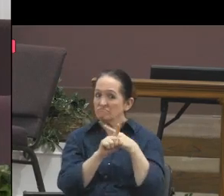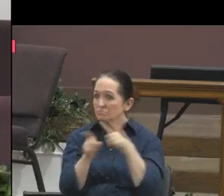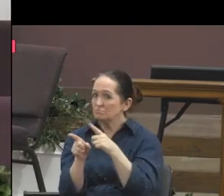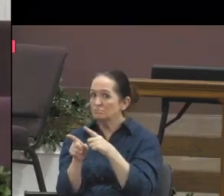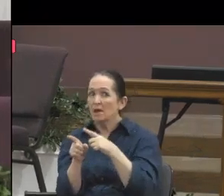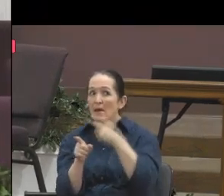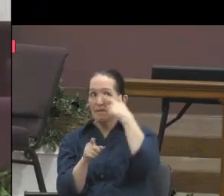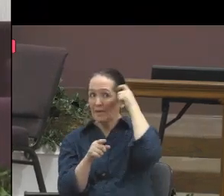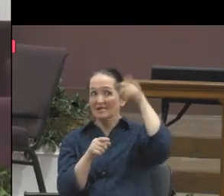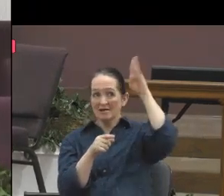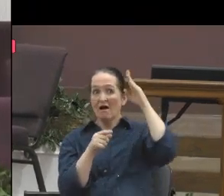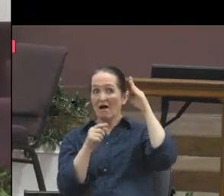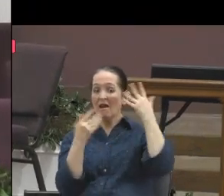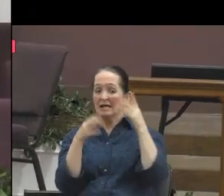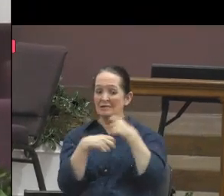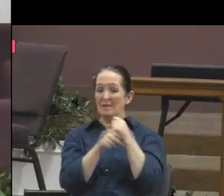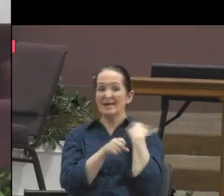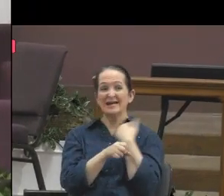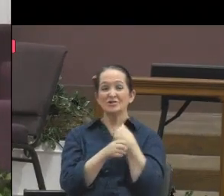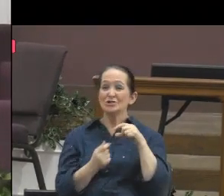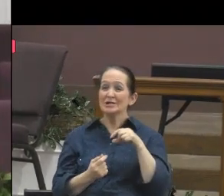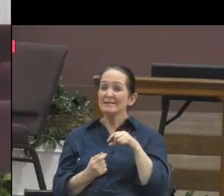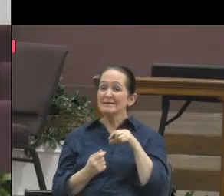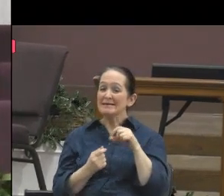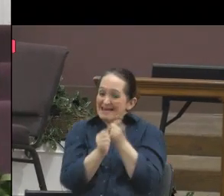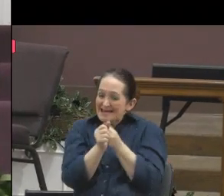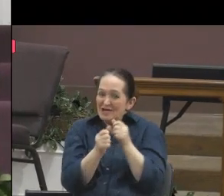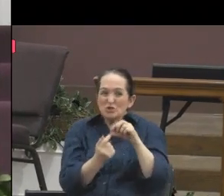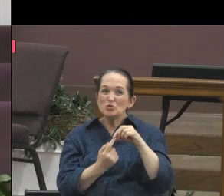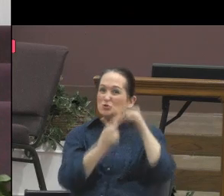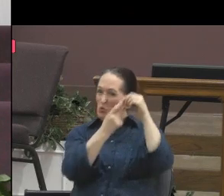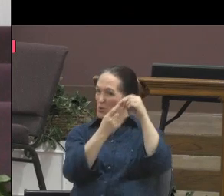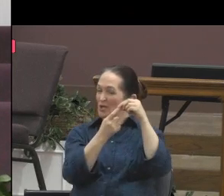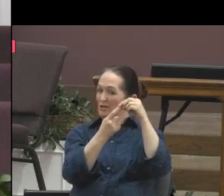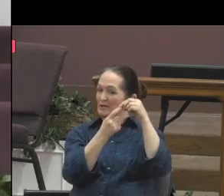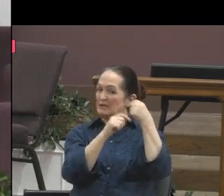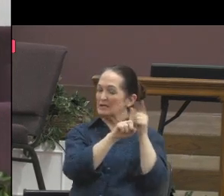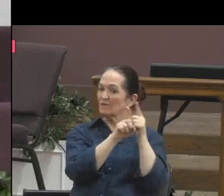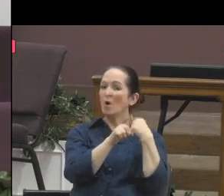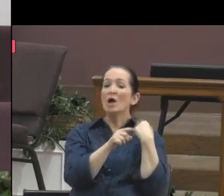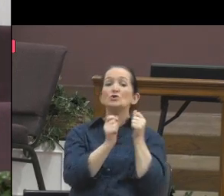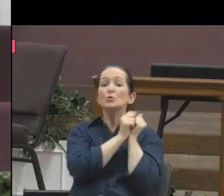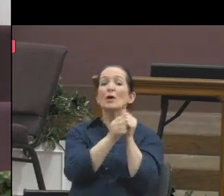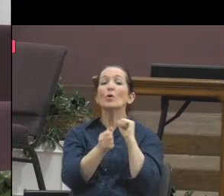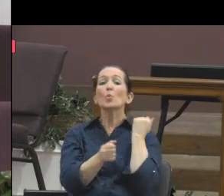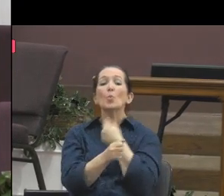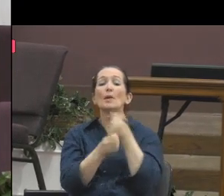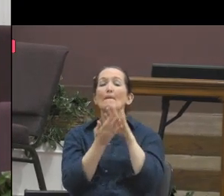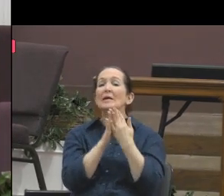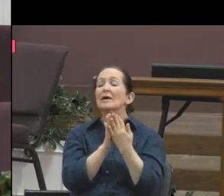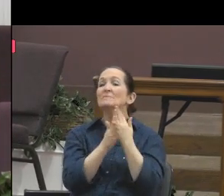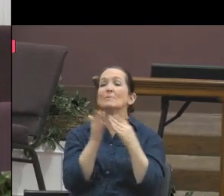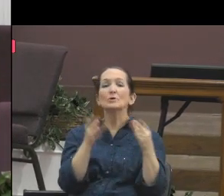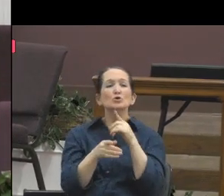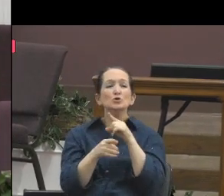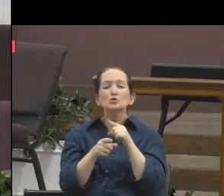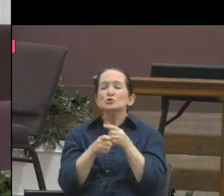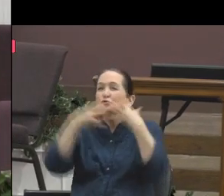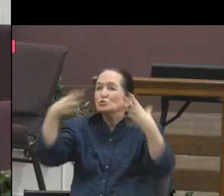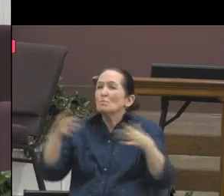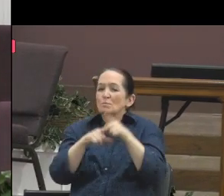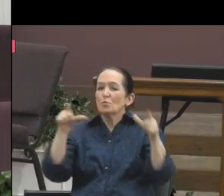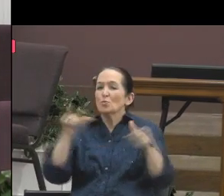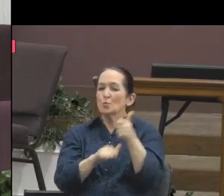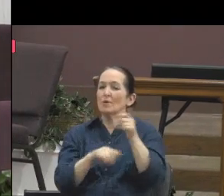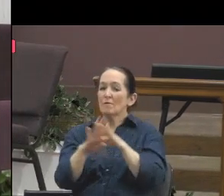because God has made us each unique, together we become something so much greater than any